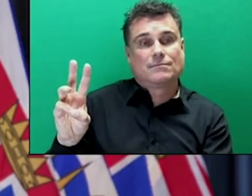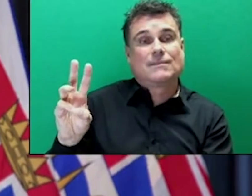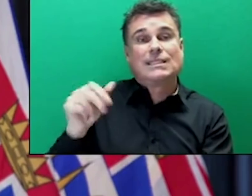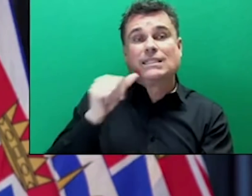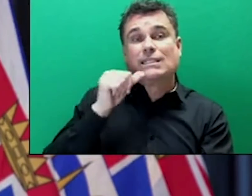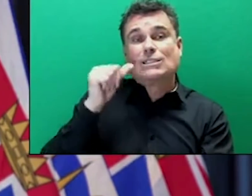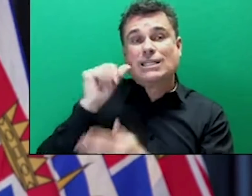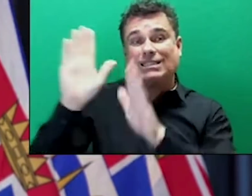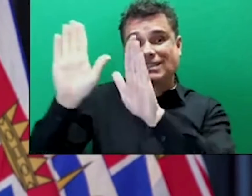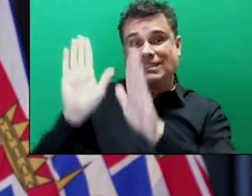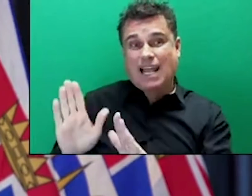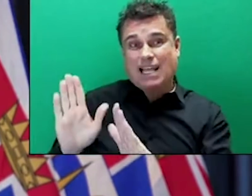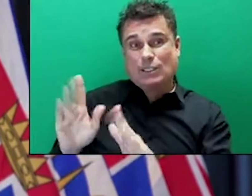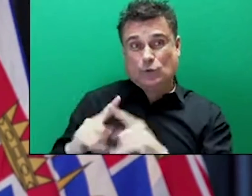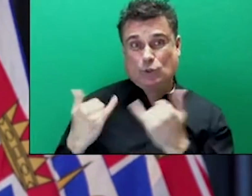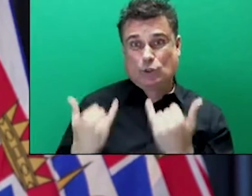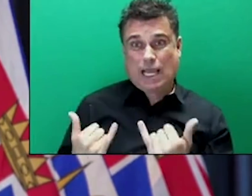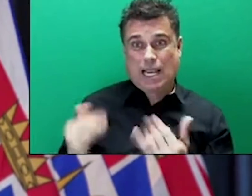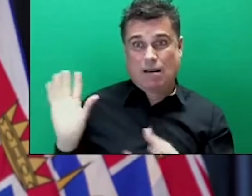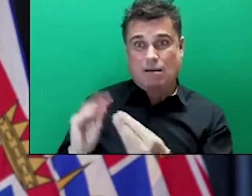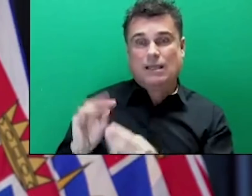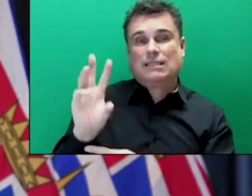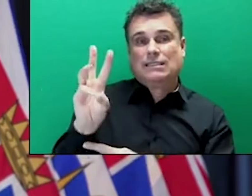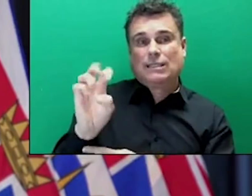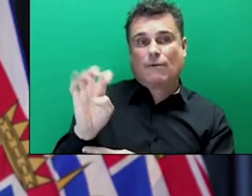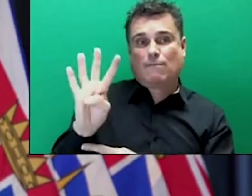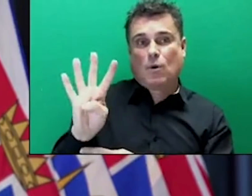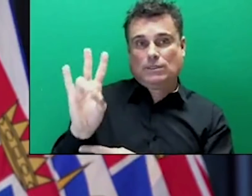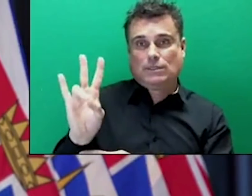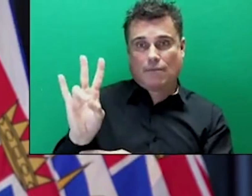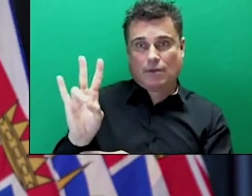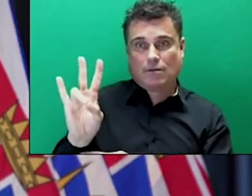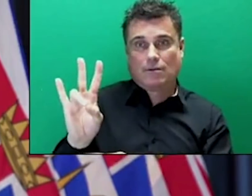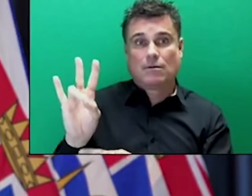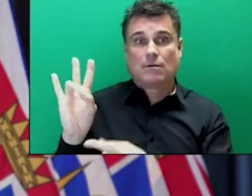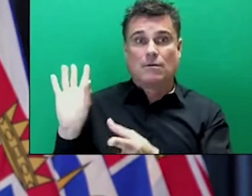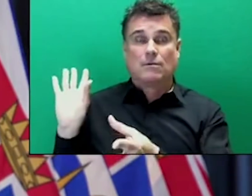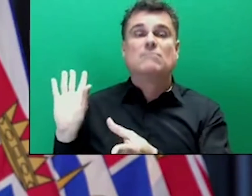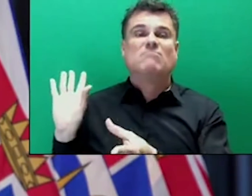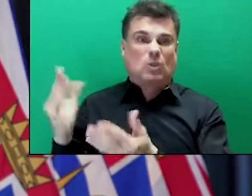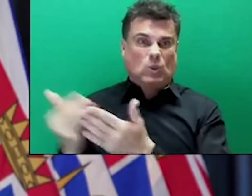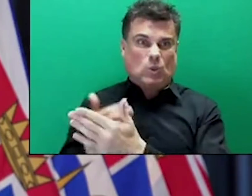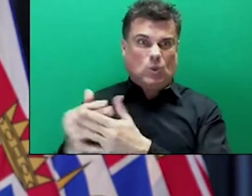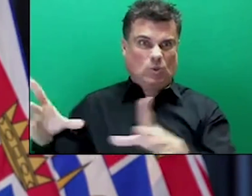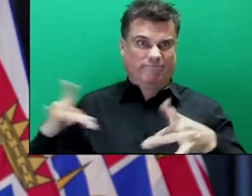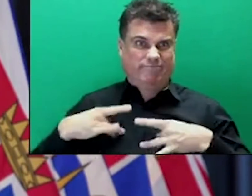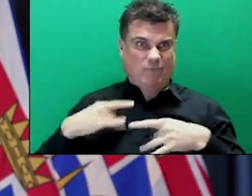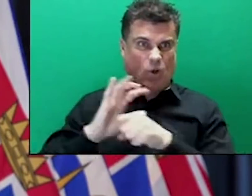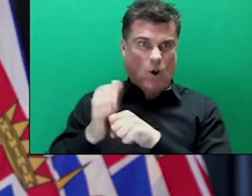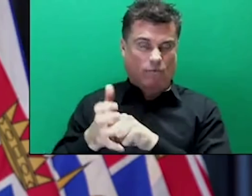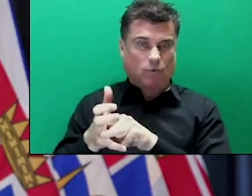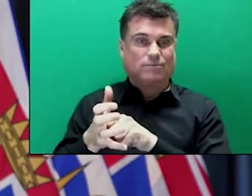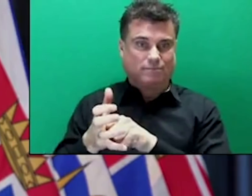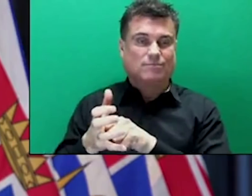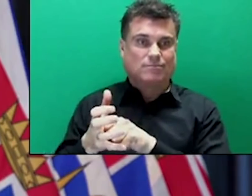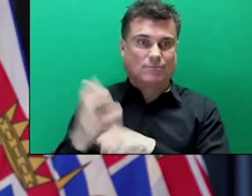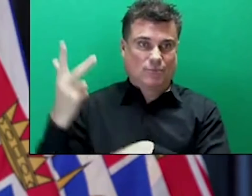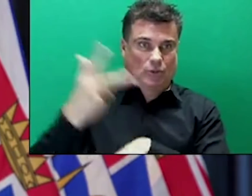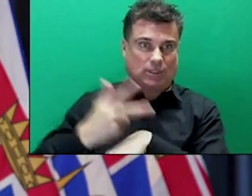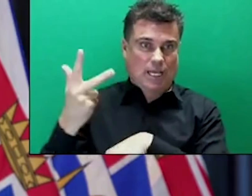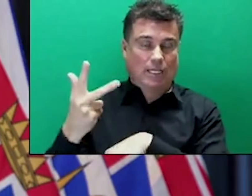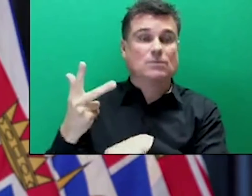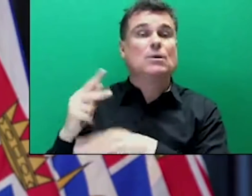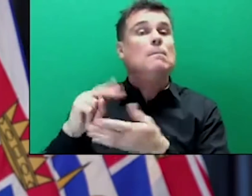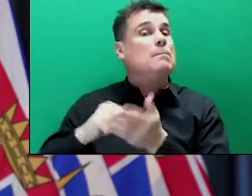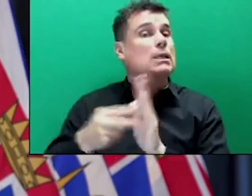to today, an additional 647 people were diagnosed with COVID-19. That brings our total